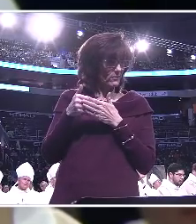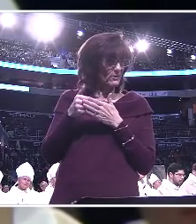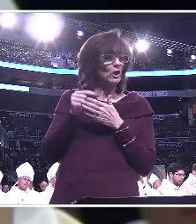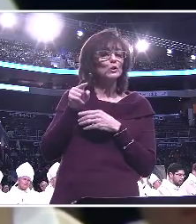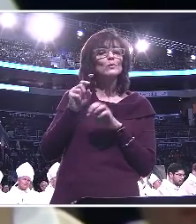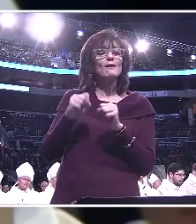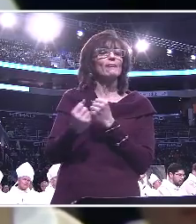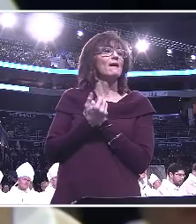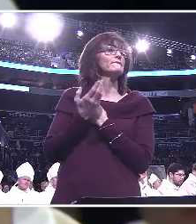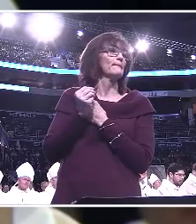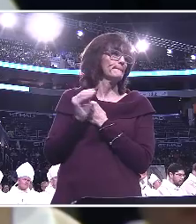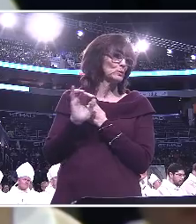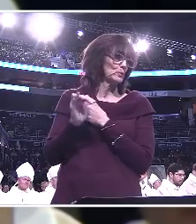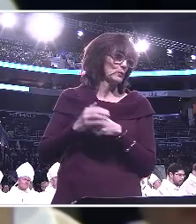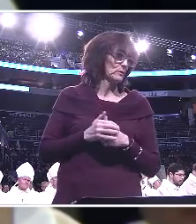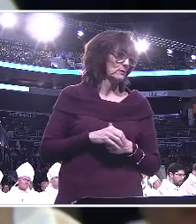can love him too.